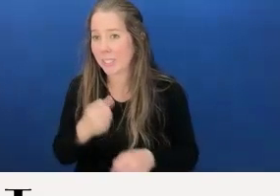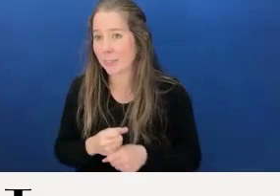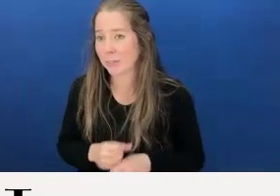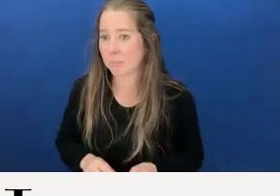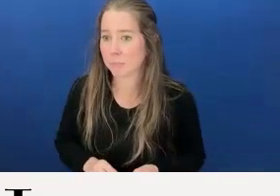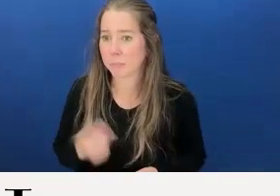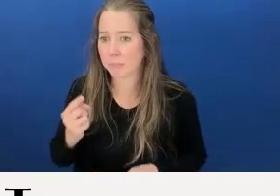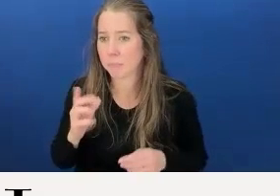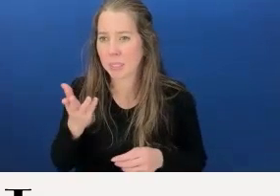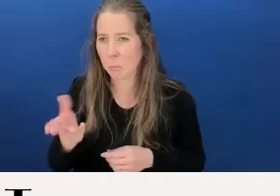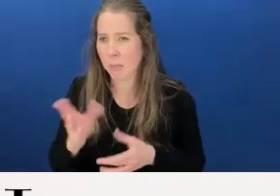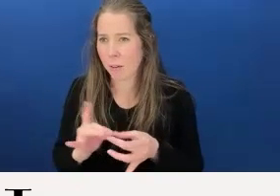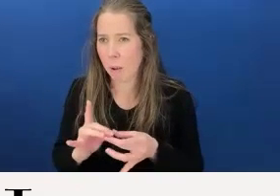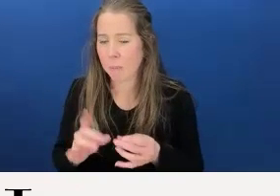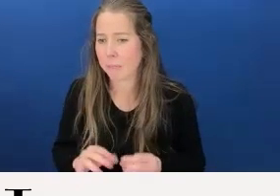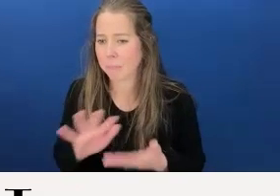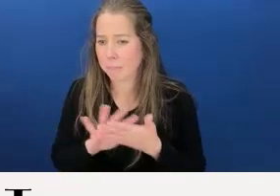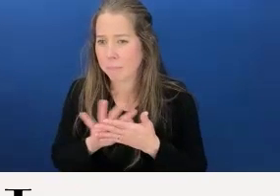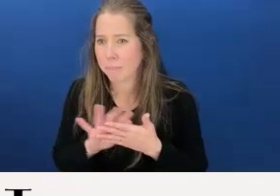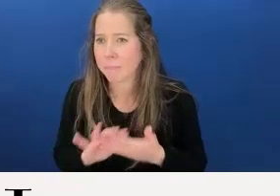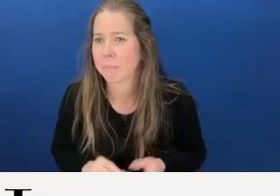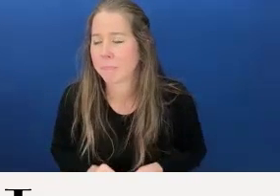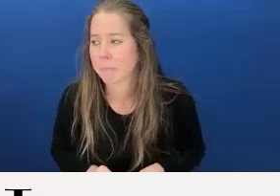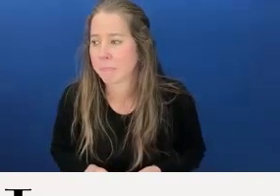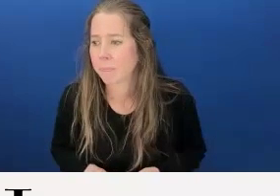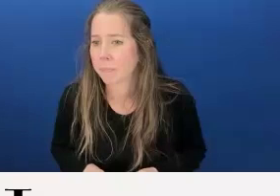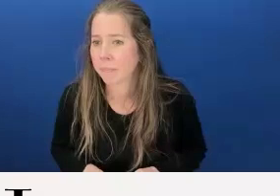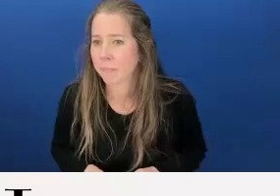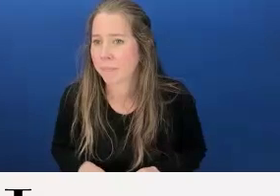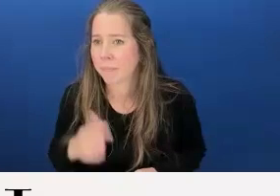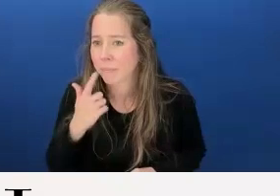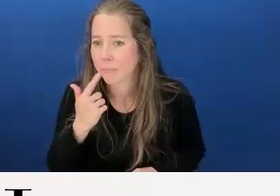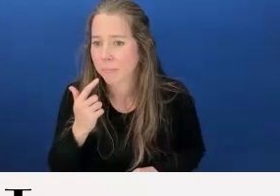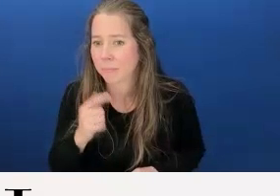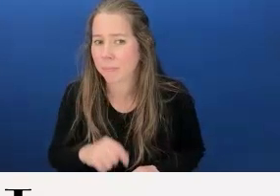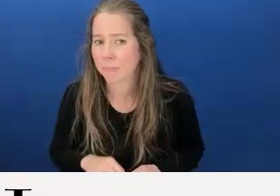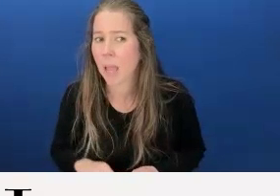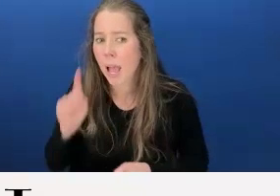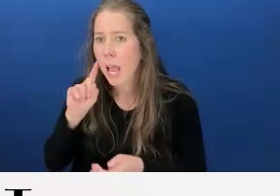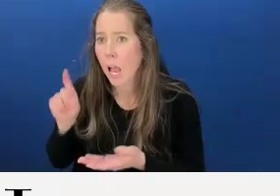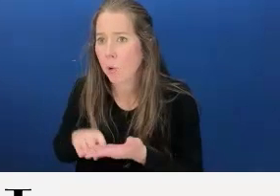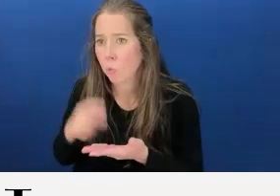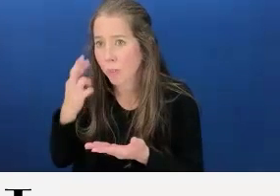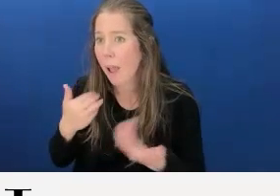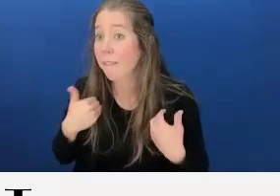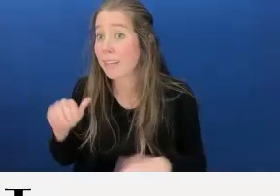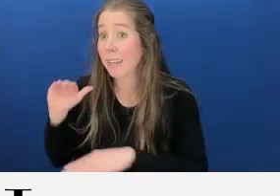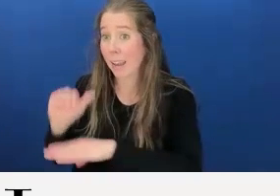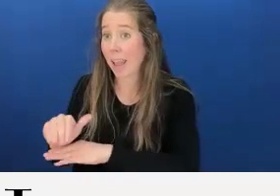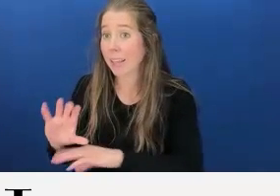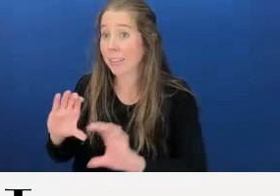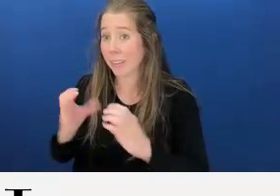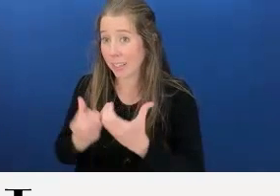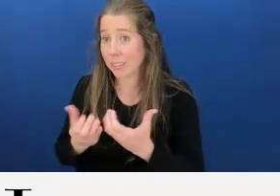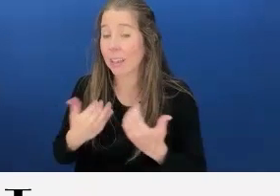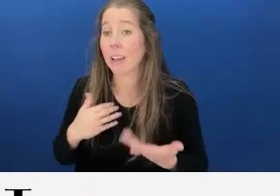50 back 2 years. I noticed because I have a night class. Yes. I have students